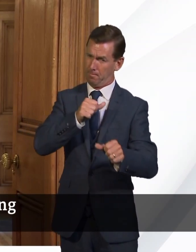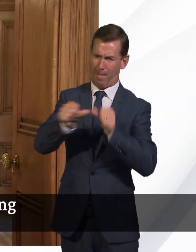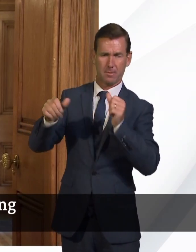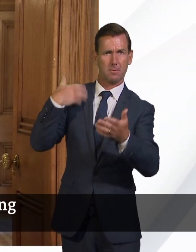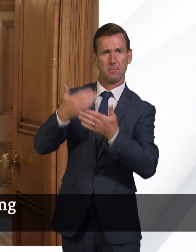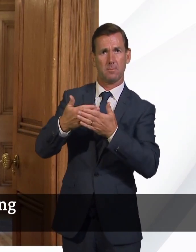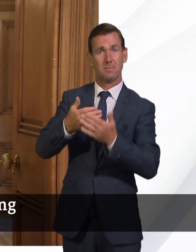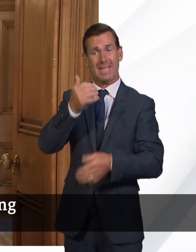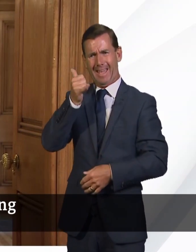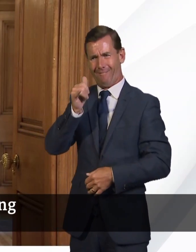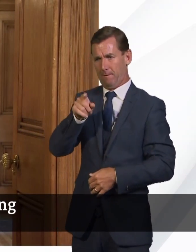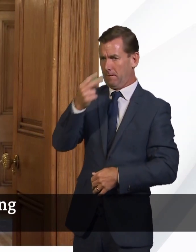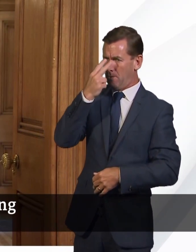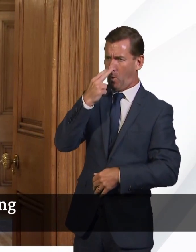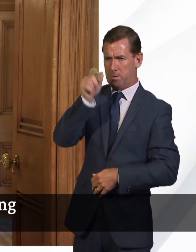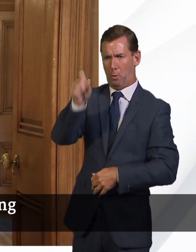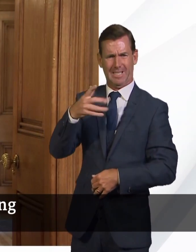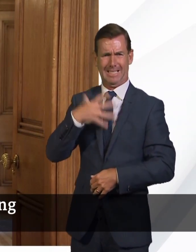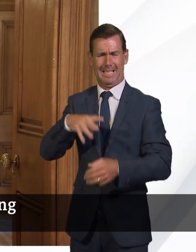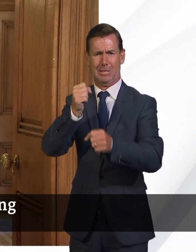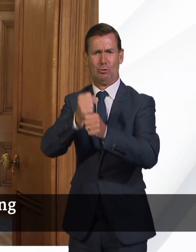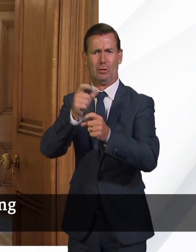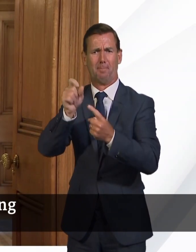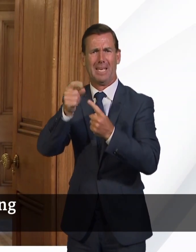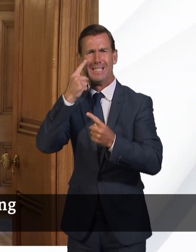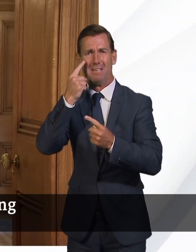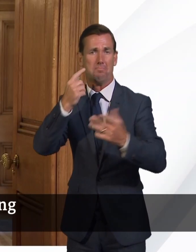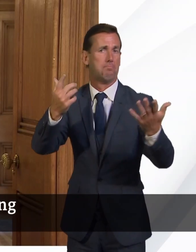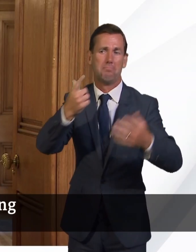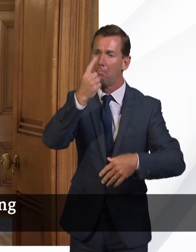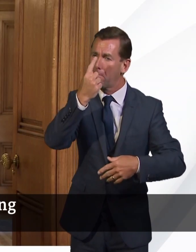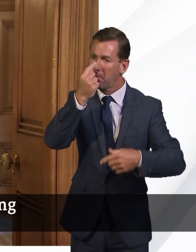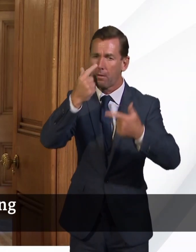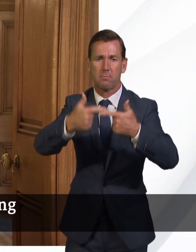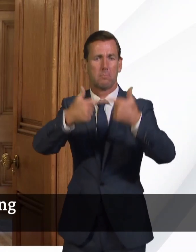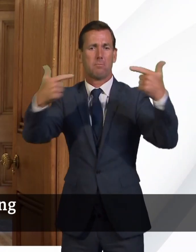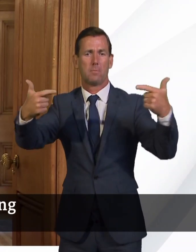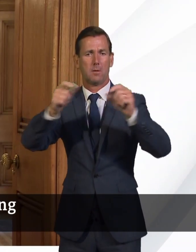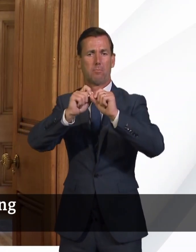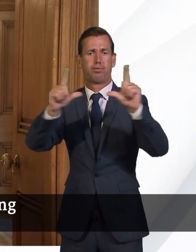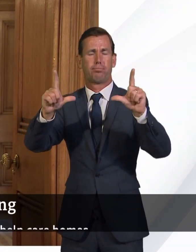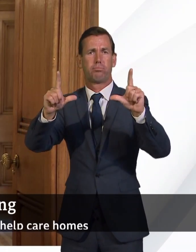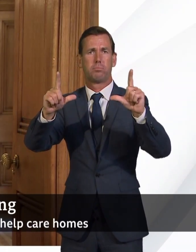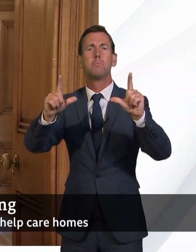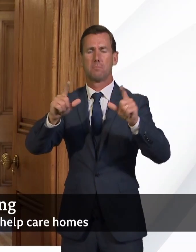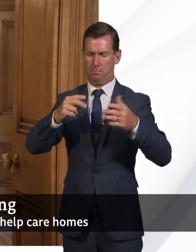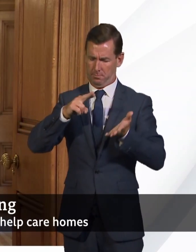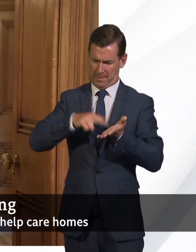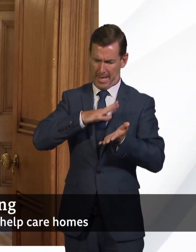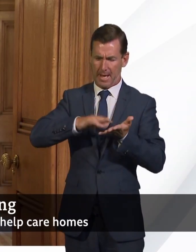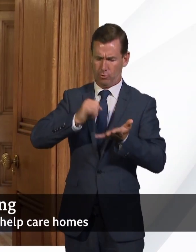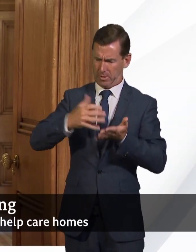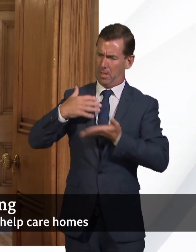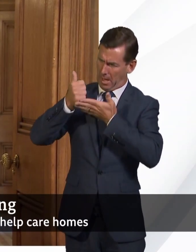GP, a video consultation may be safer and just as effective. So the NHS is also supporting care homes to introduce the